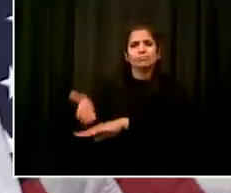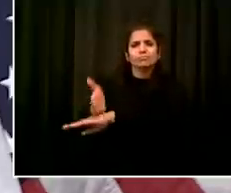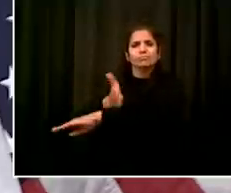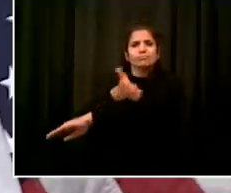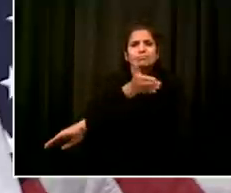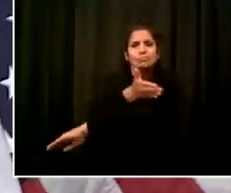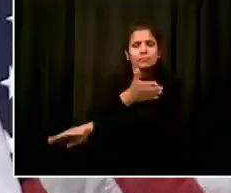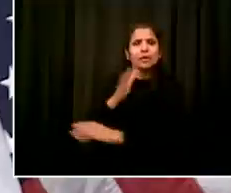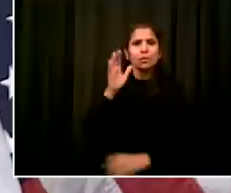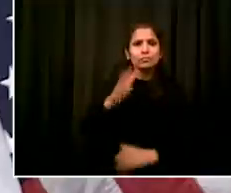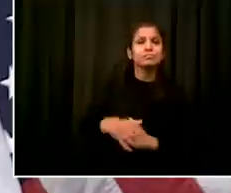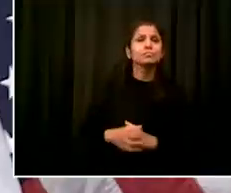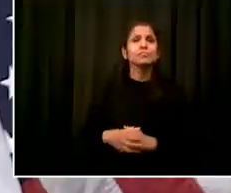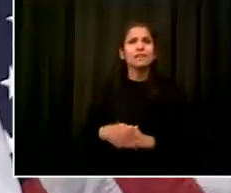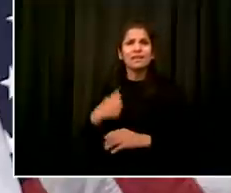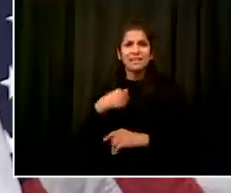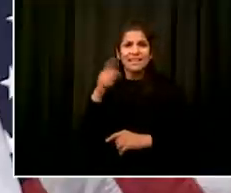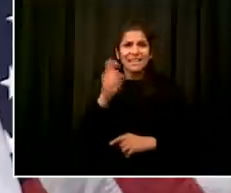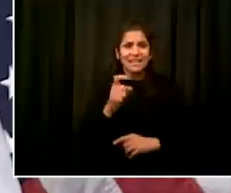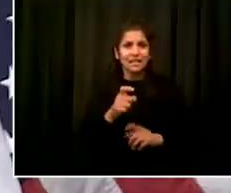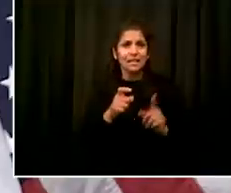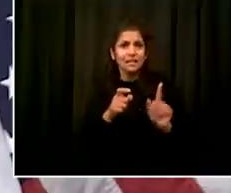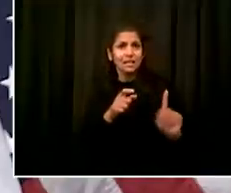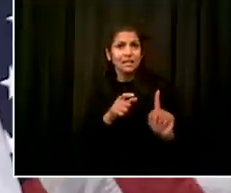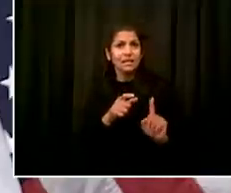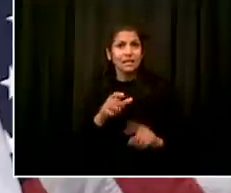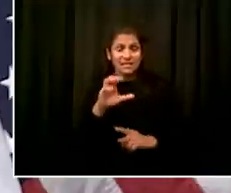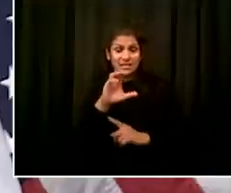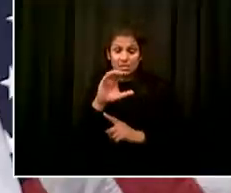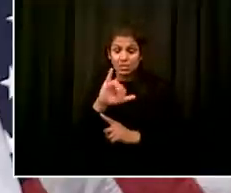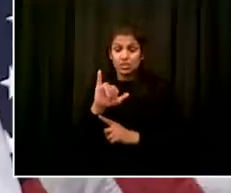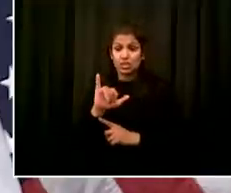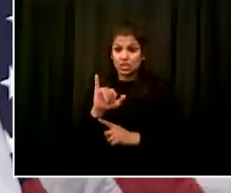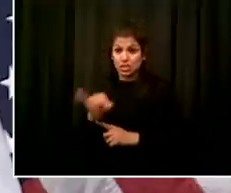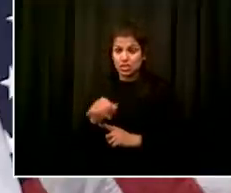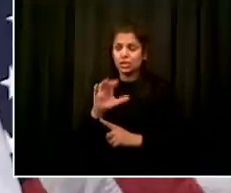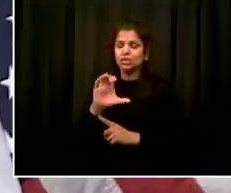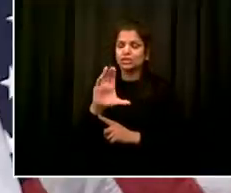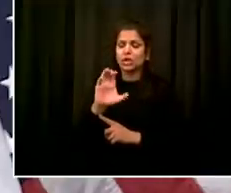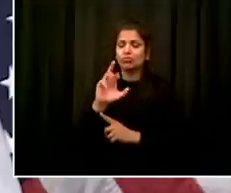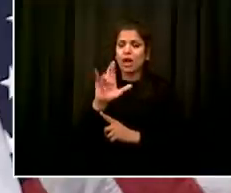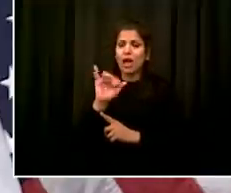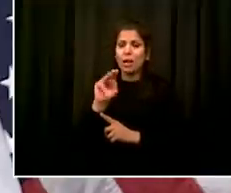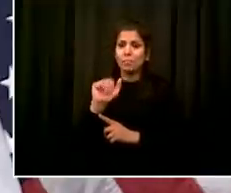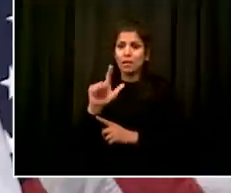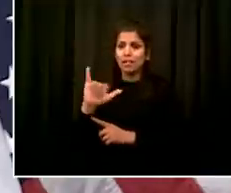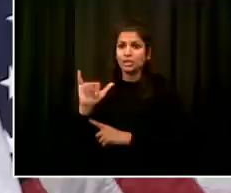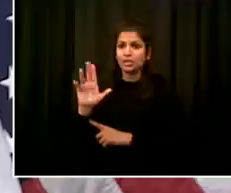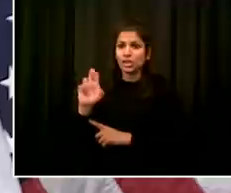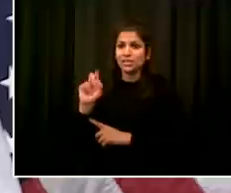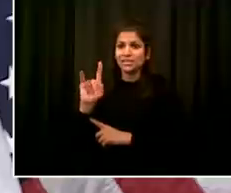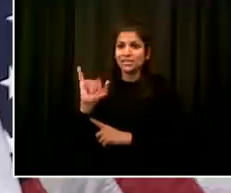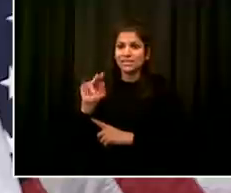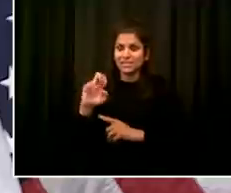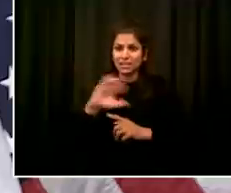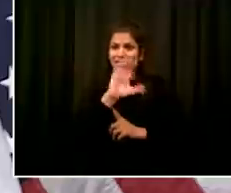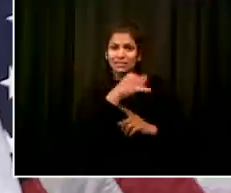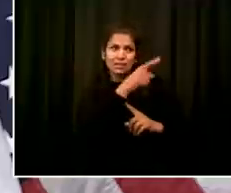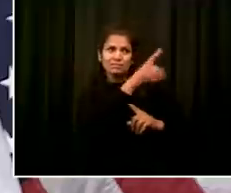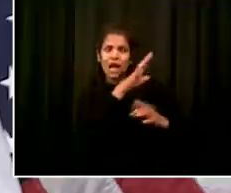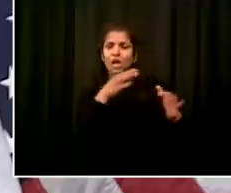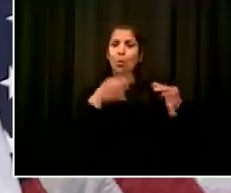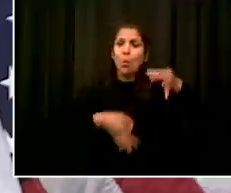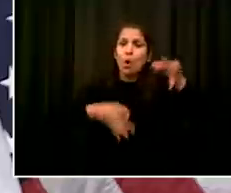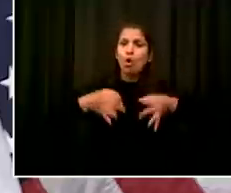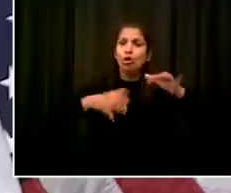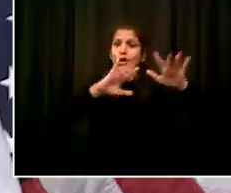sure the right police leadership is in the right place in our communities. We have a lot of things we can do differently and better, and we will do them aggressively. And we need to get to